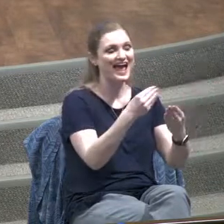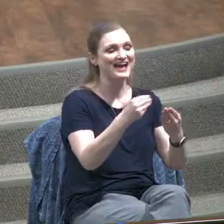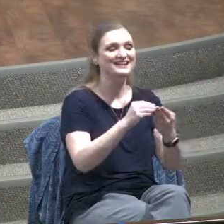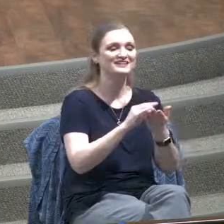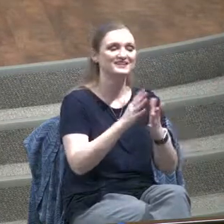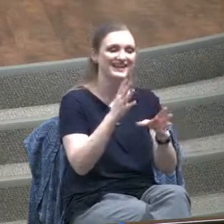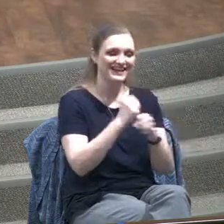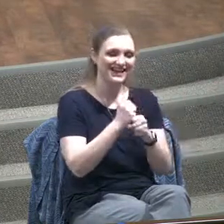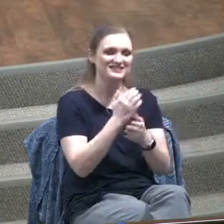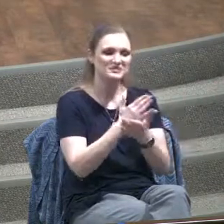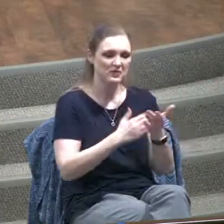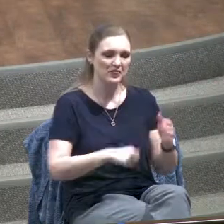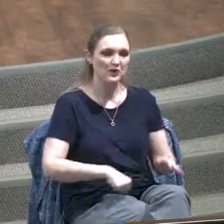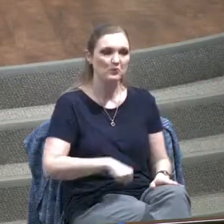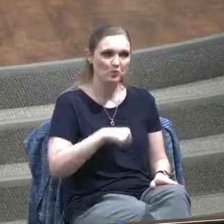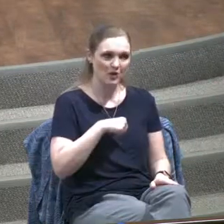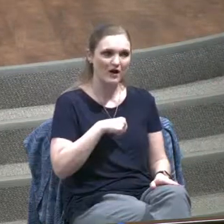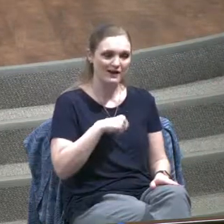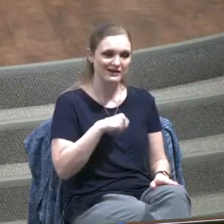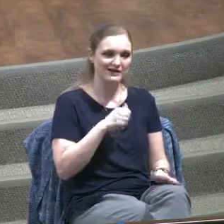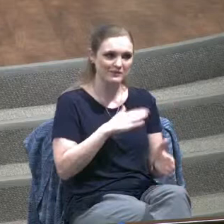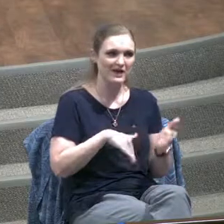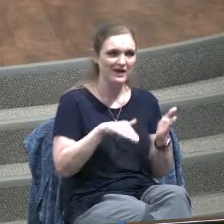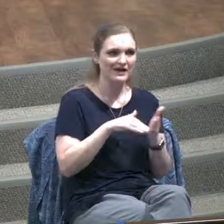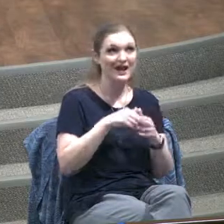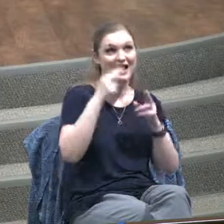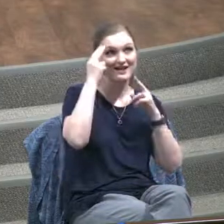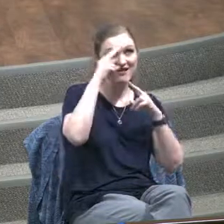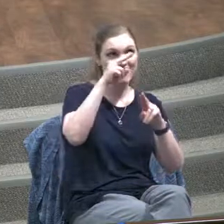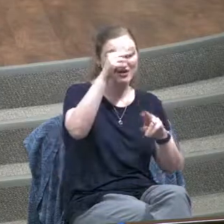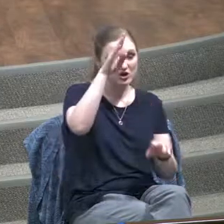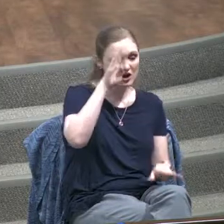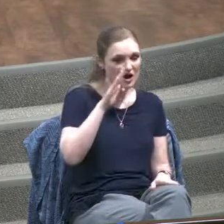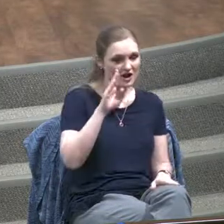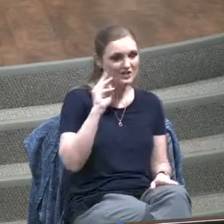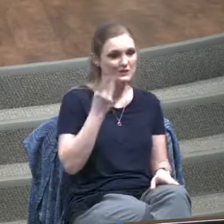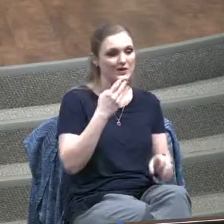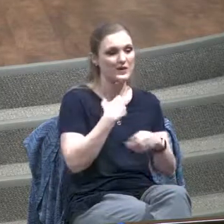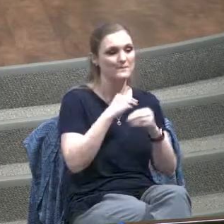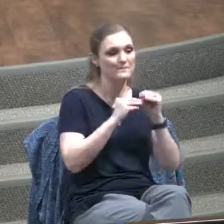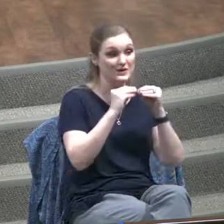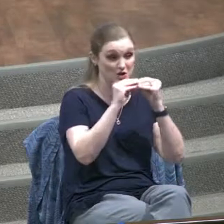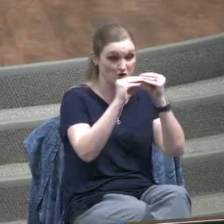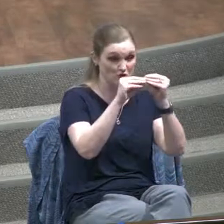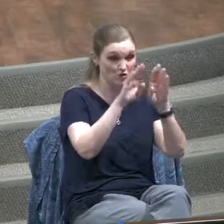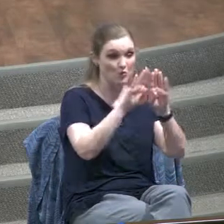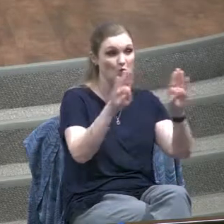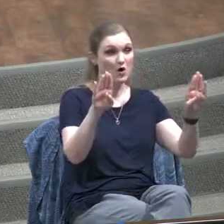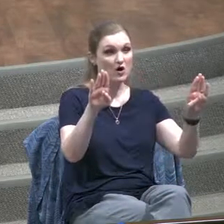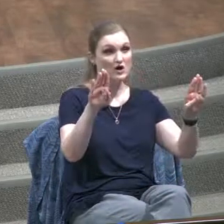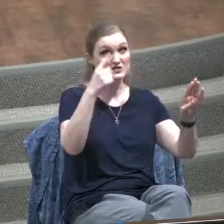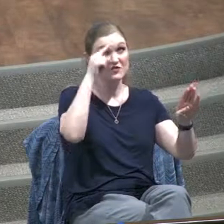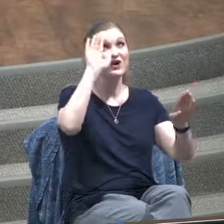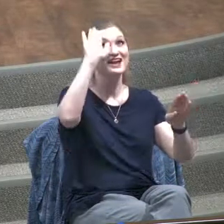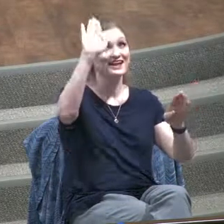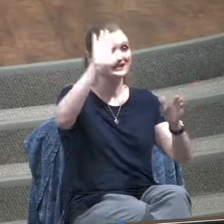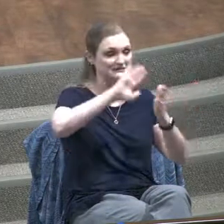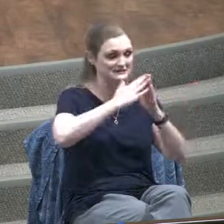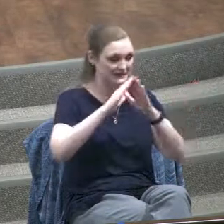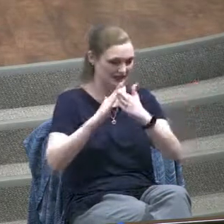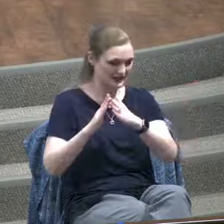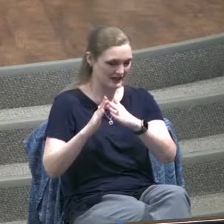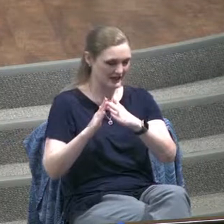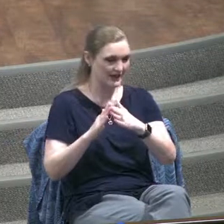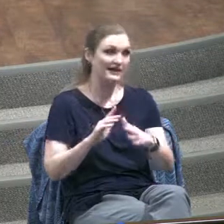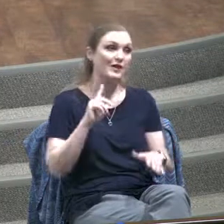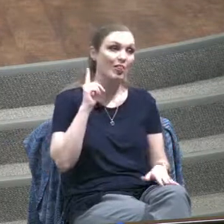back. And it was kind of an honor to God that we have built the walls back to his city. Now, you know,